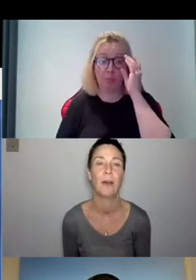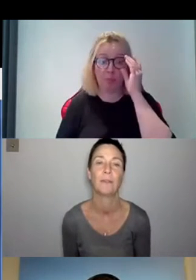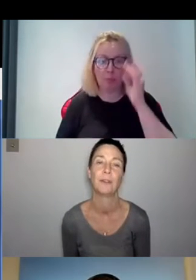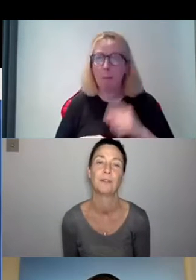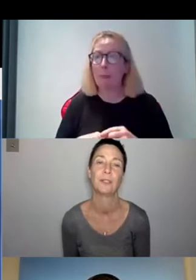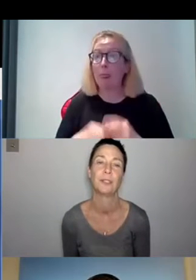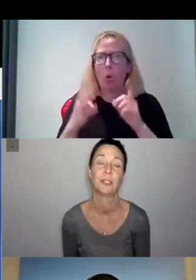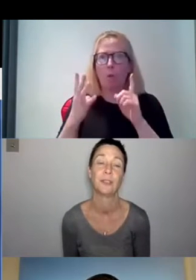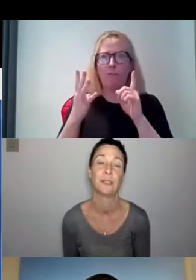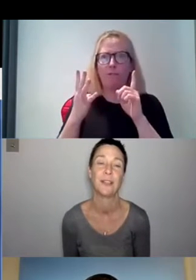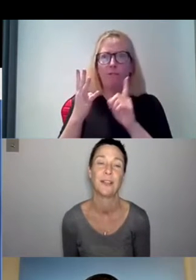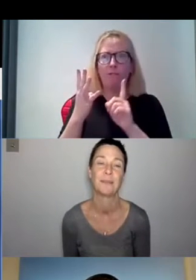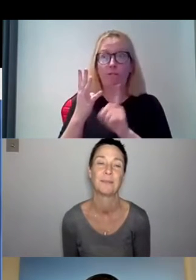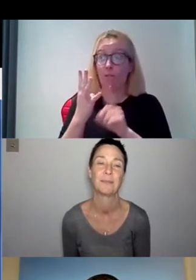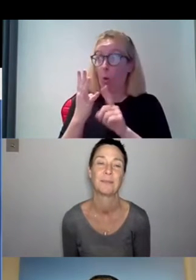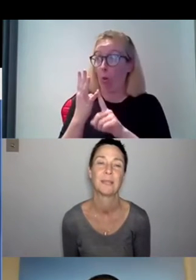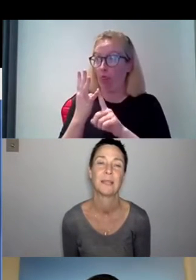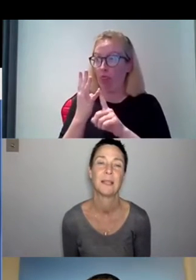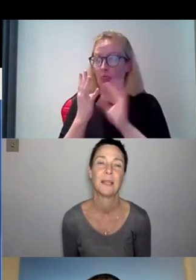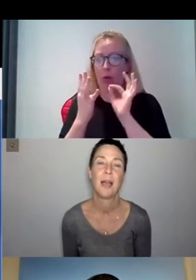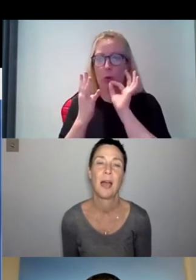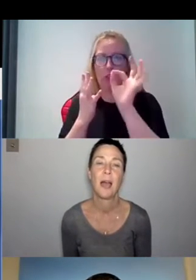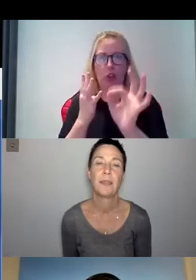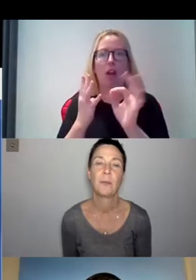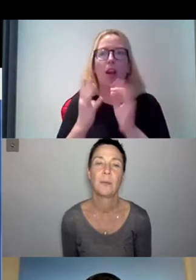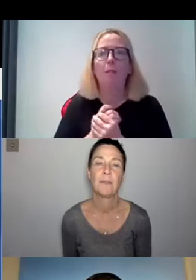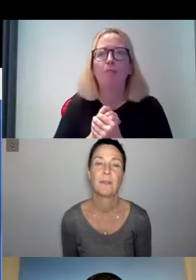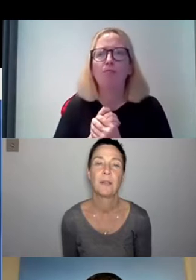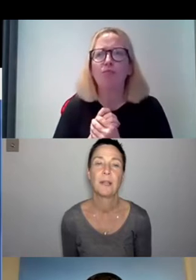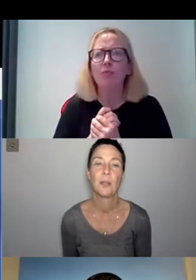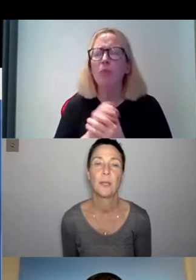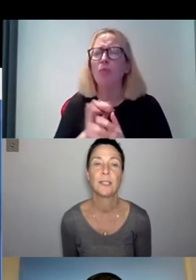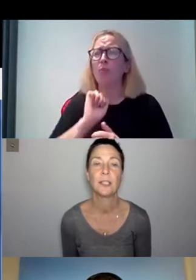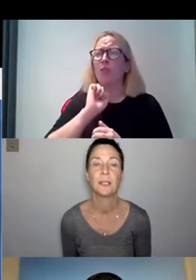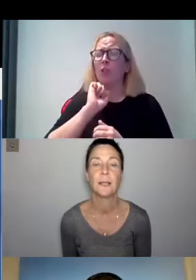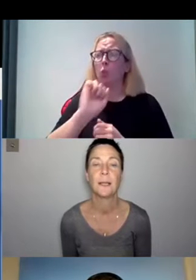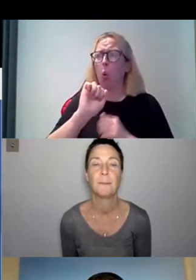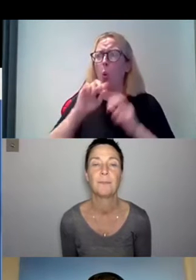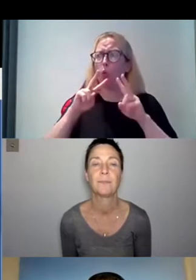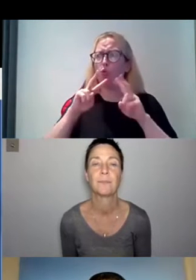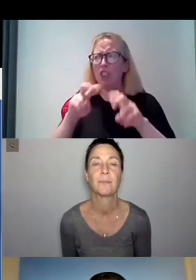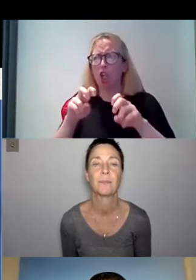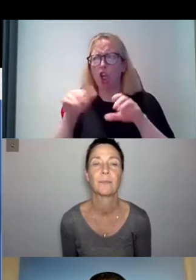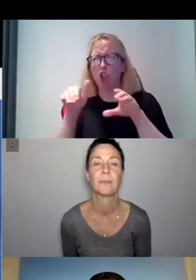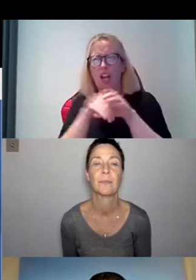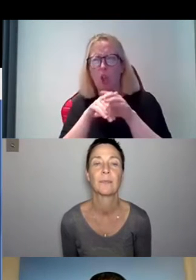as well for children's learning. I think we have another question.